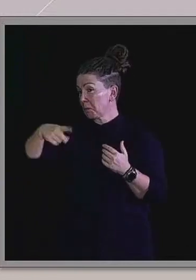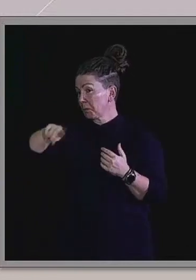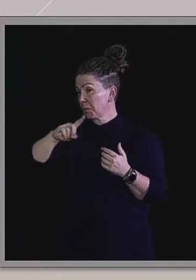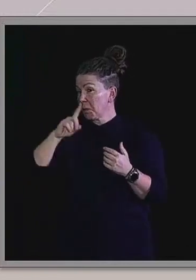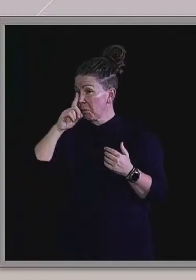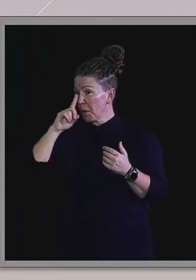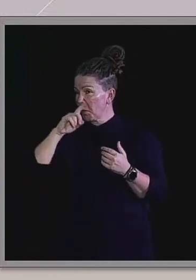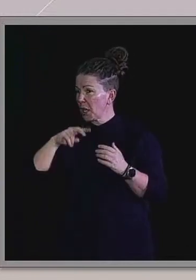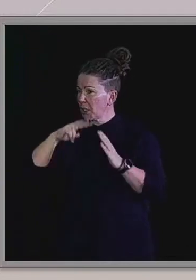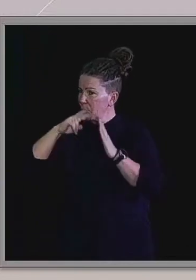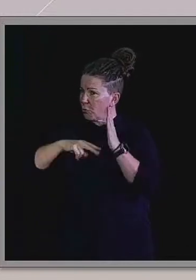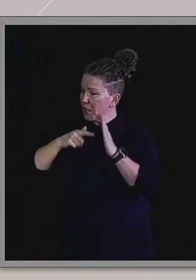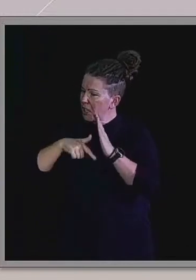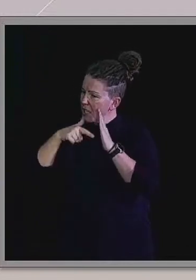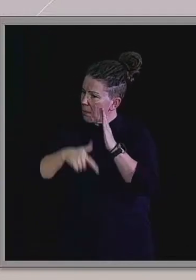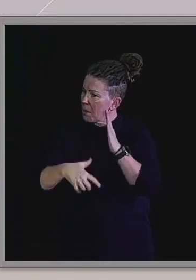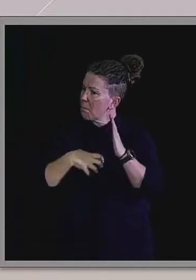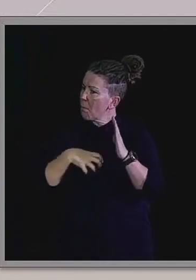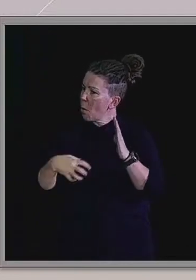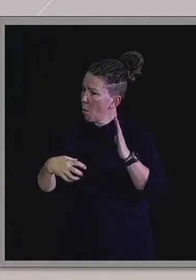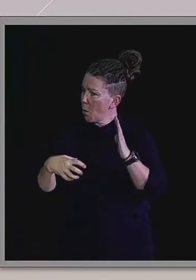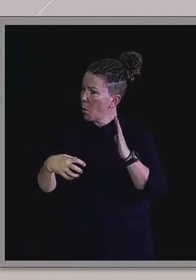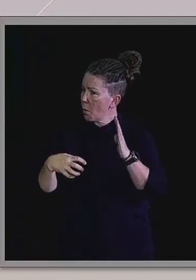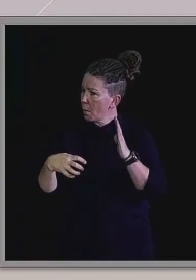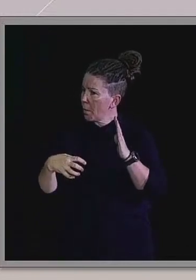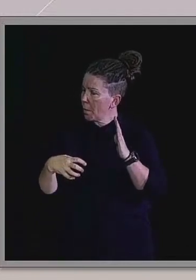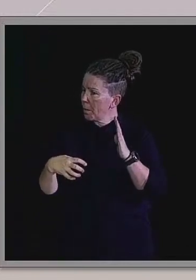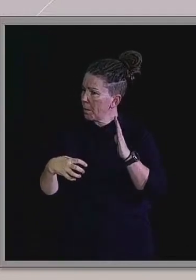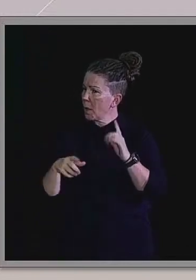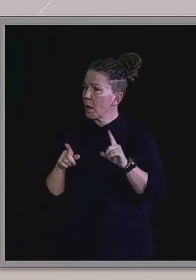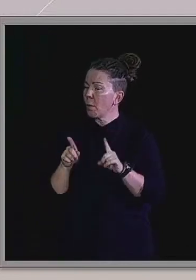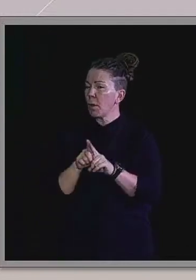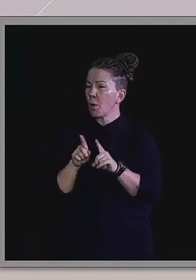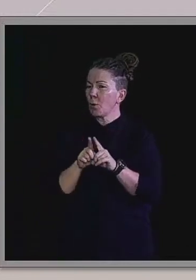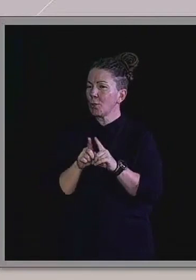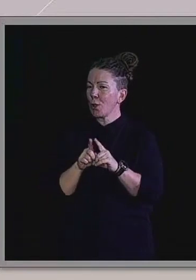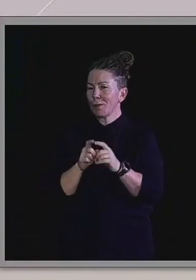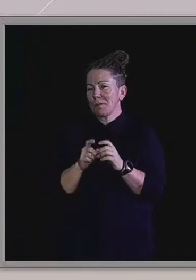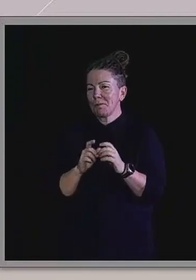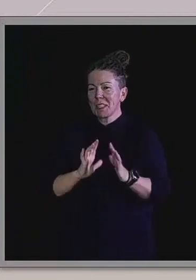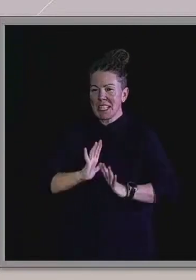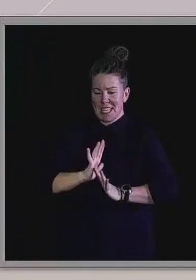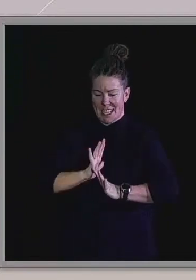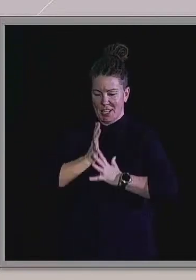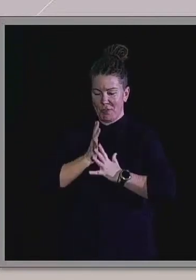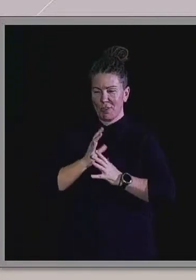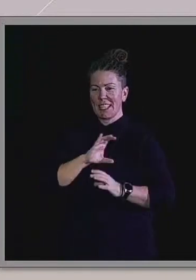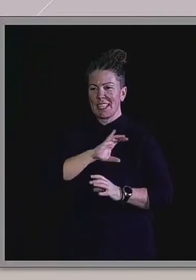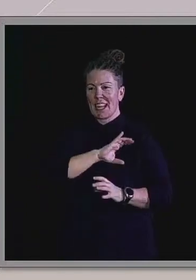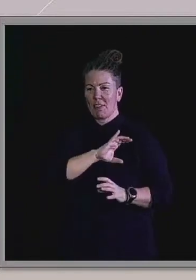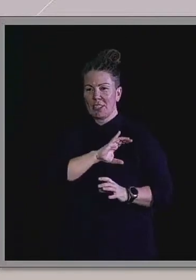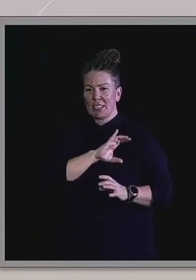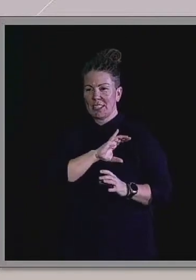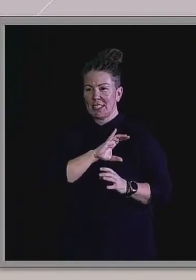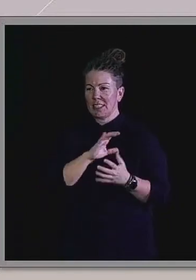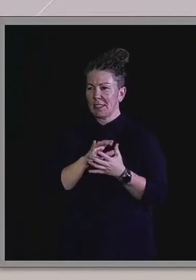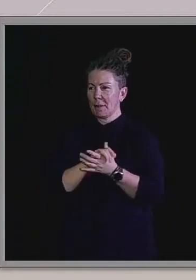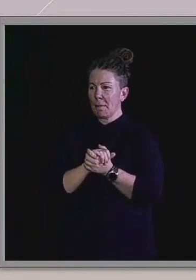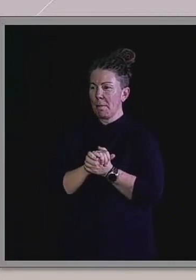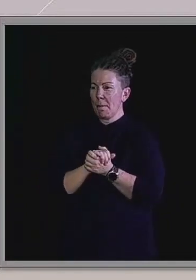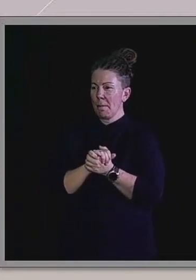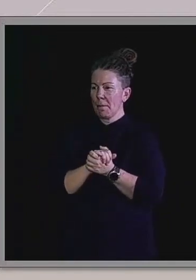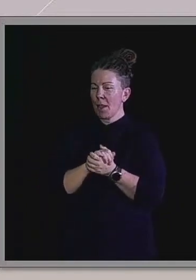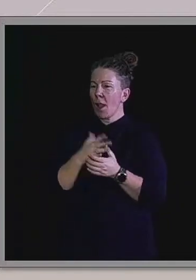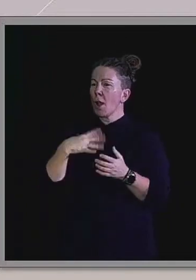read a bit more about in the book, but that also for you were compelling? So you spoke about Chidi here, and I want